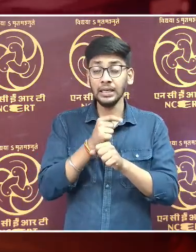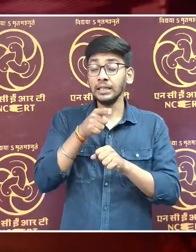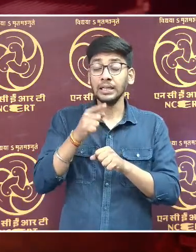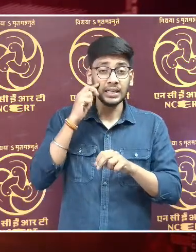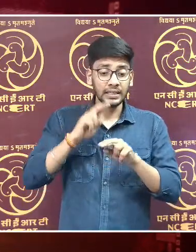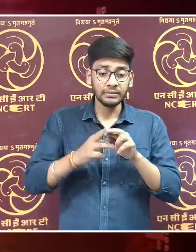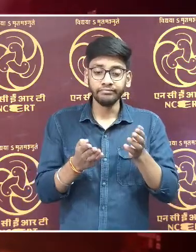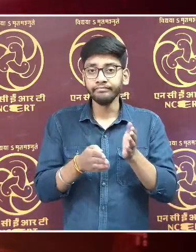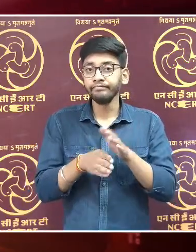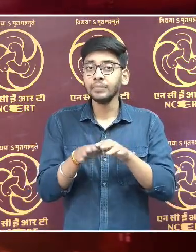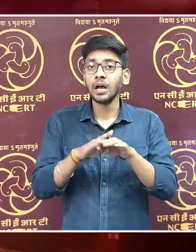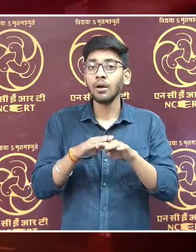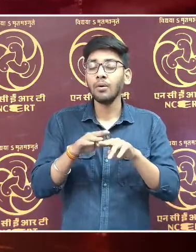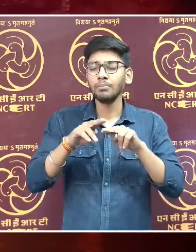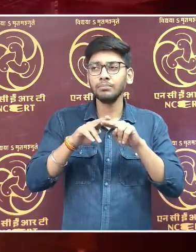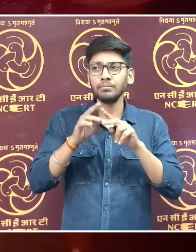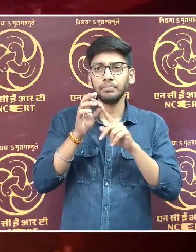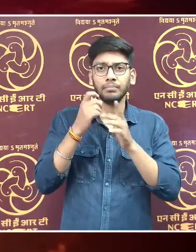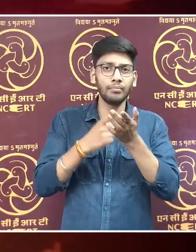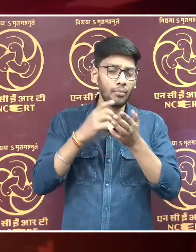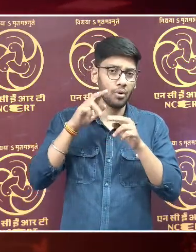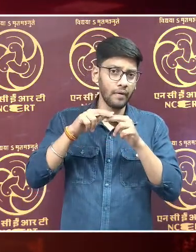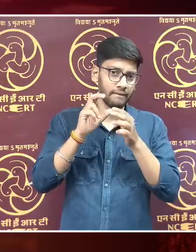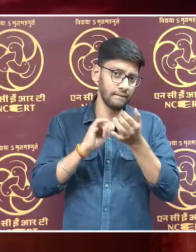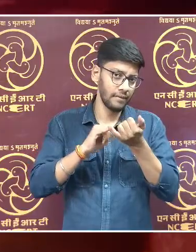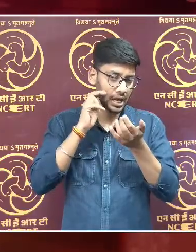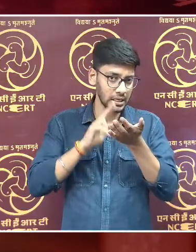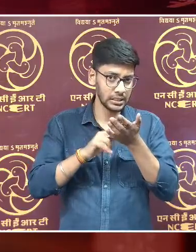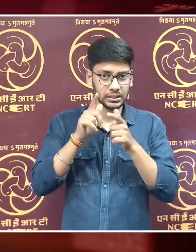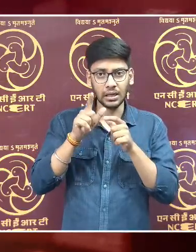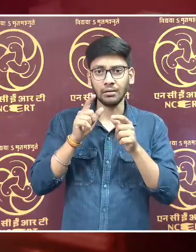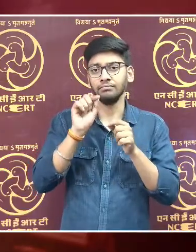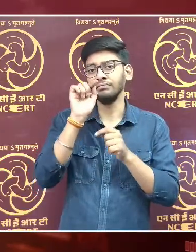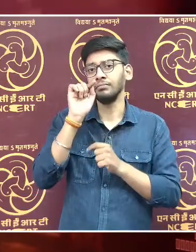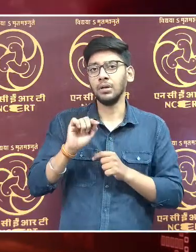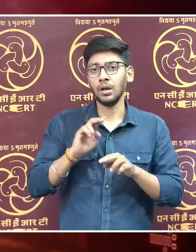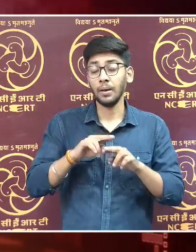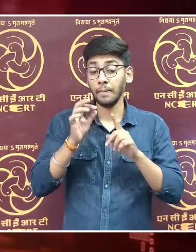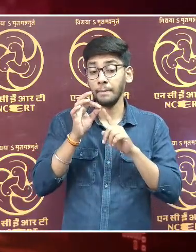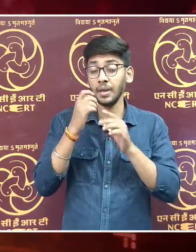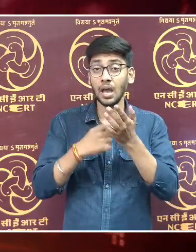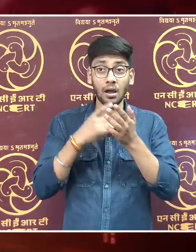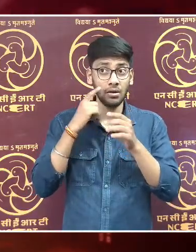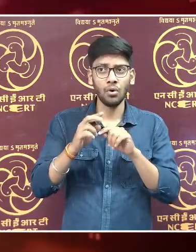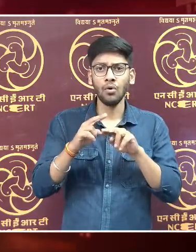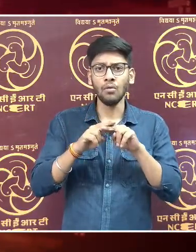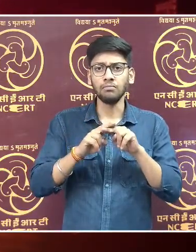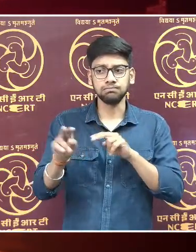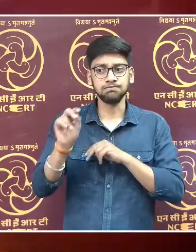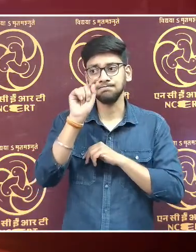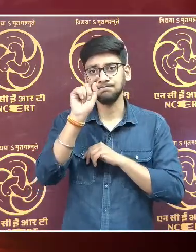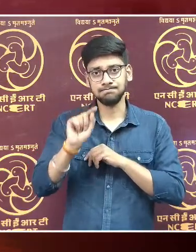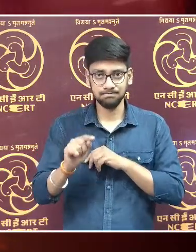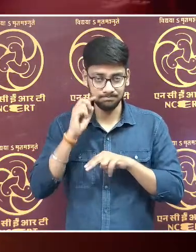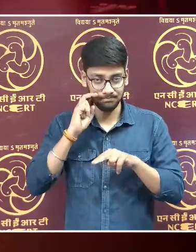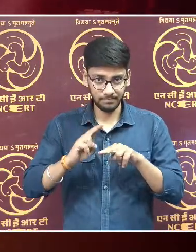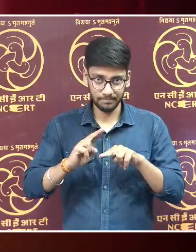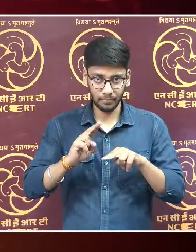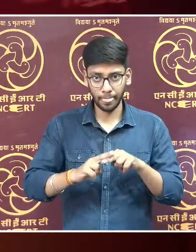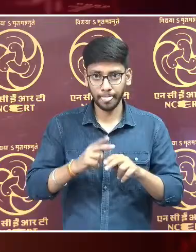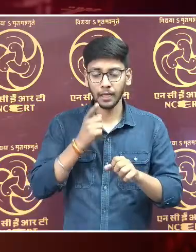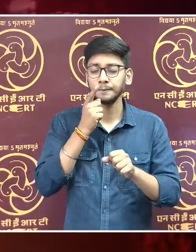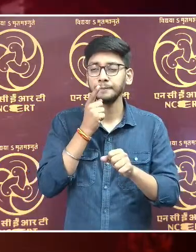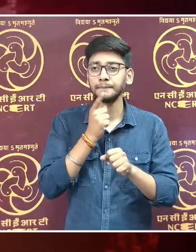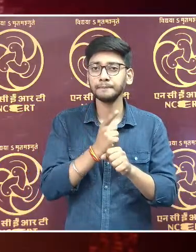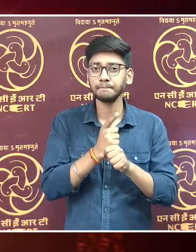like when the professional handles it, they'll be able to diagnose and then give a proper management. So the teachers have to, like, if as soon as when they feel